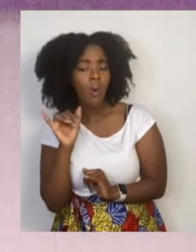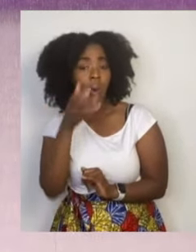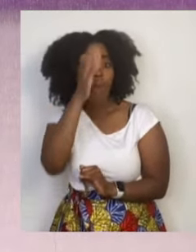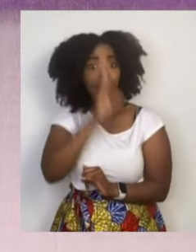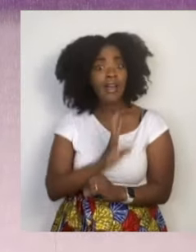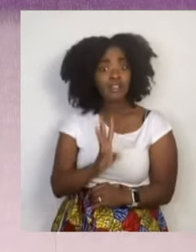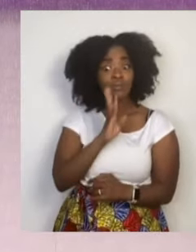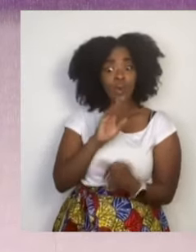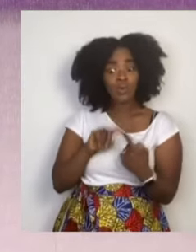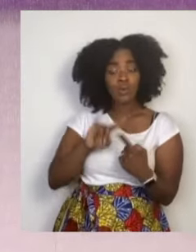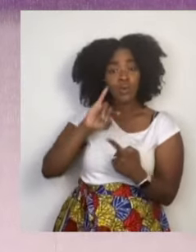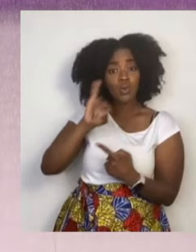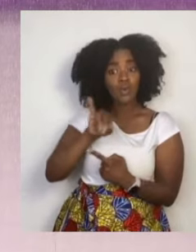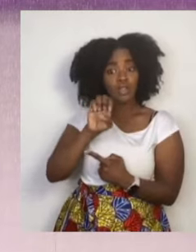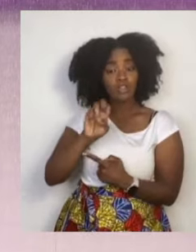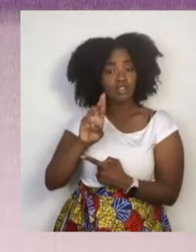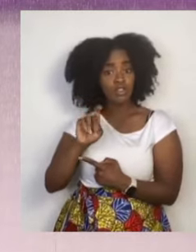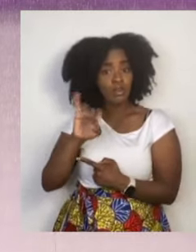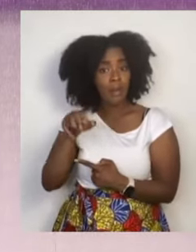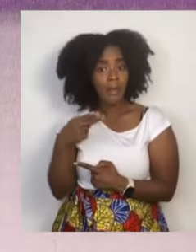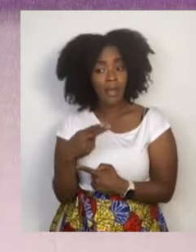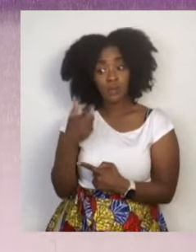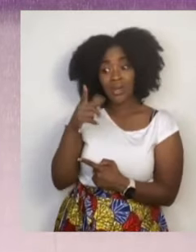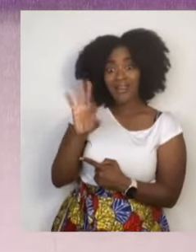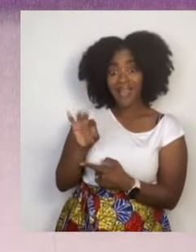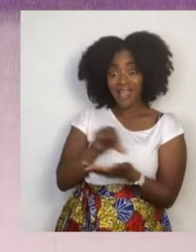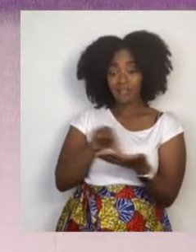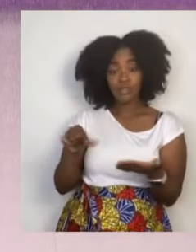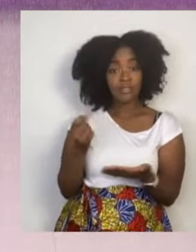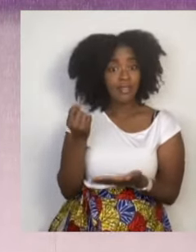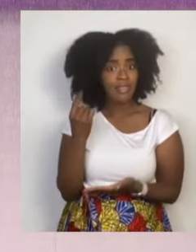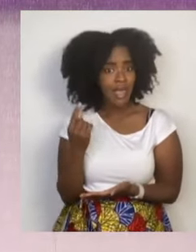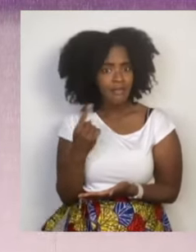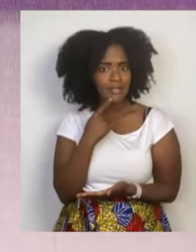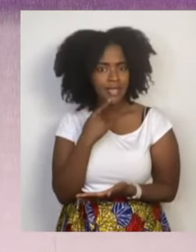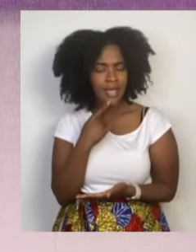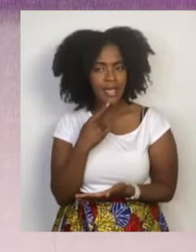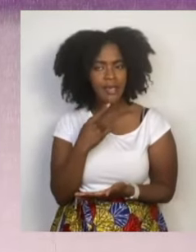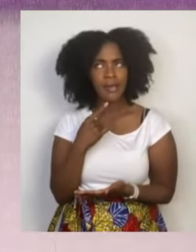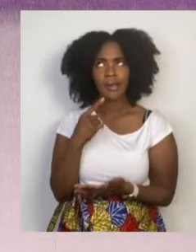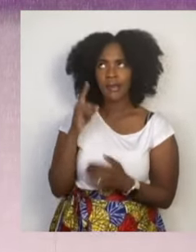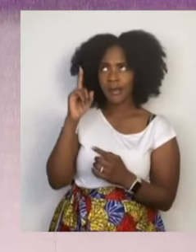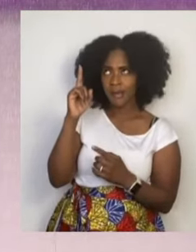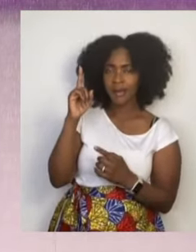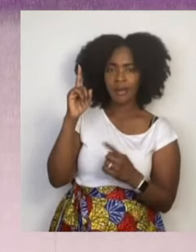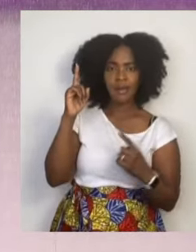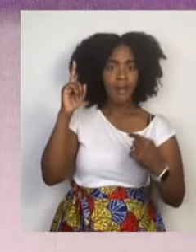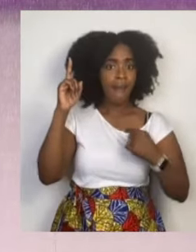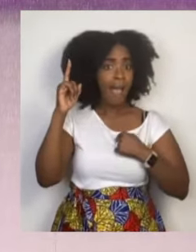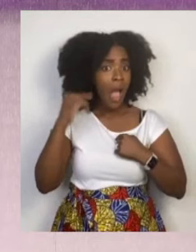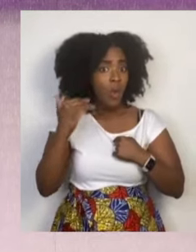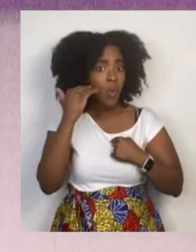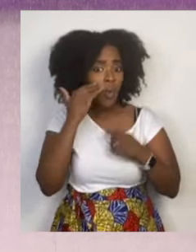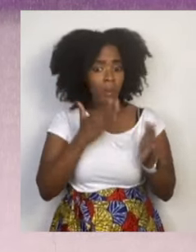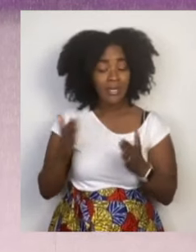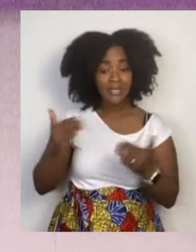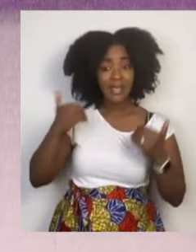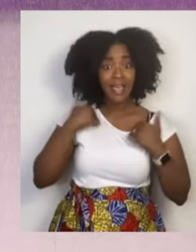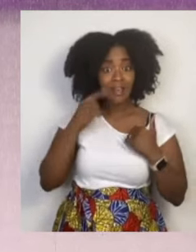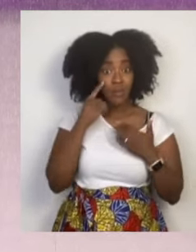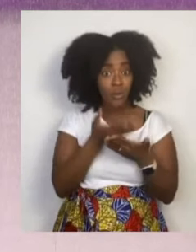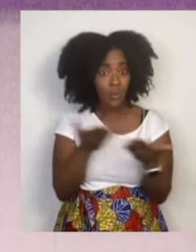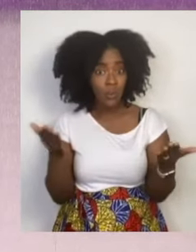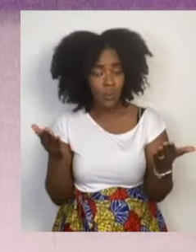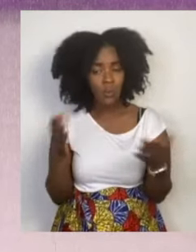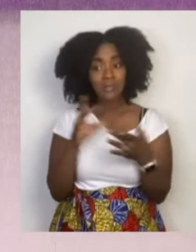Jeremiah 29:11, for I know the plans that I have for you, declares the Lord. Plans